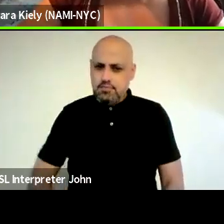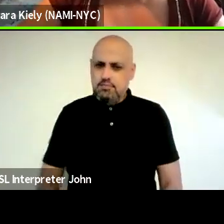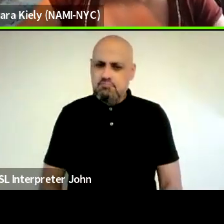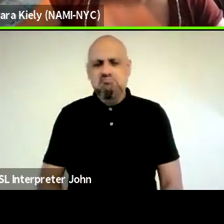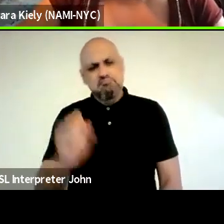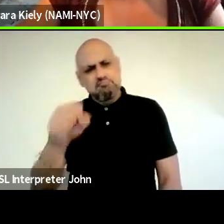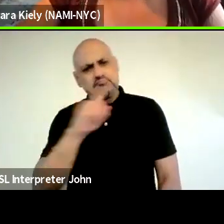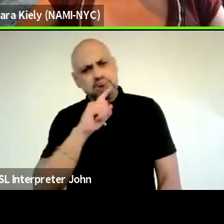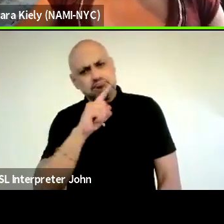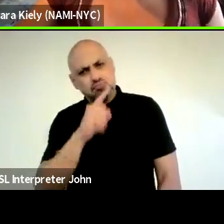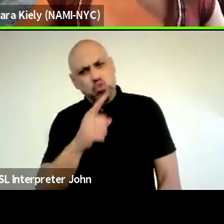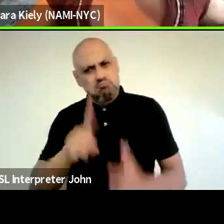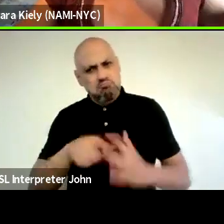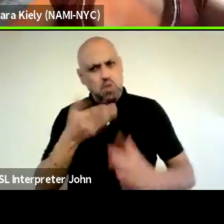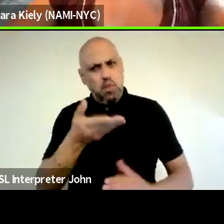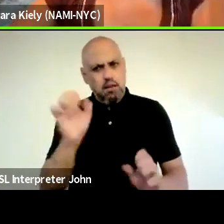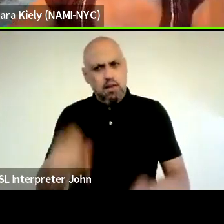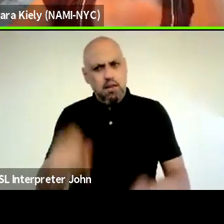so let's start with that.